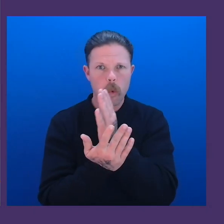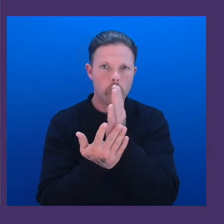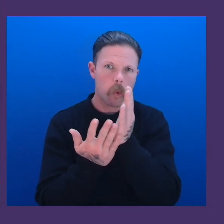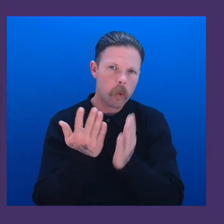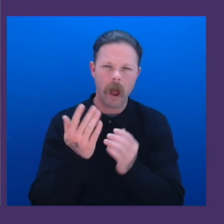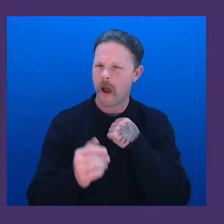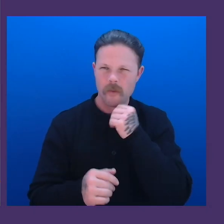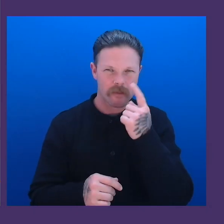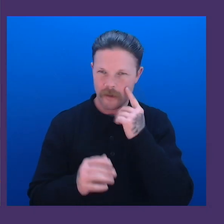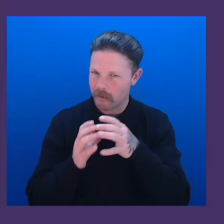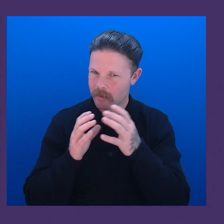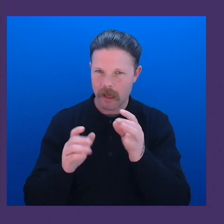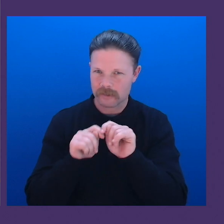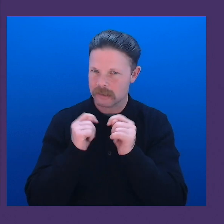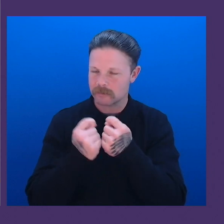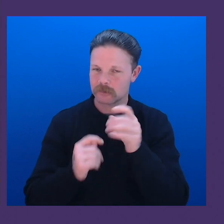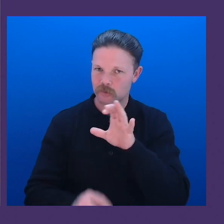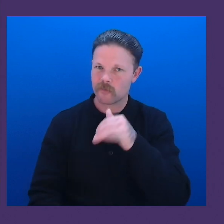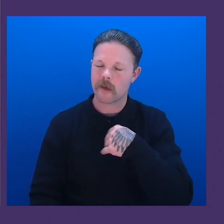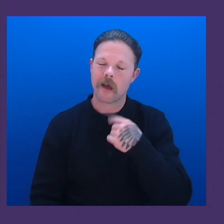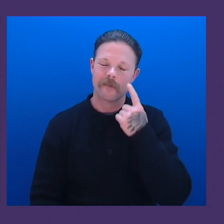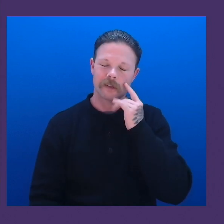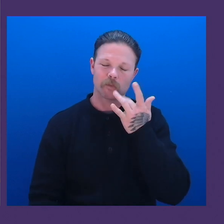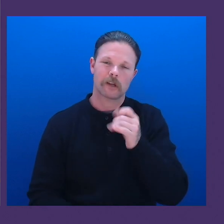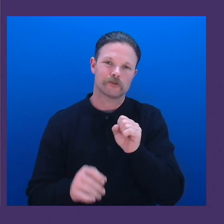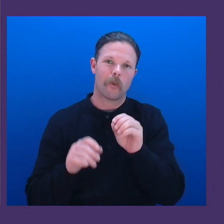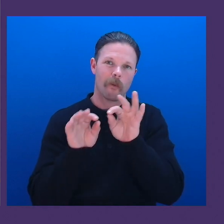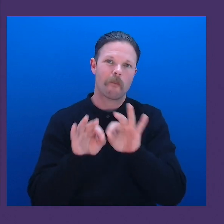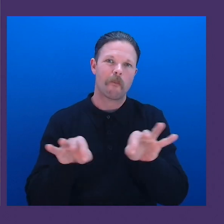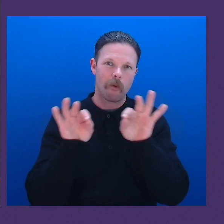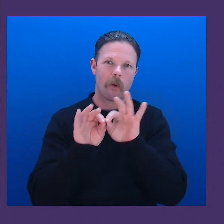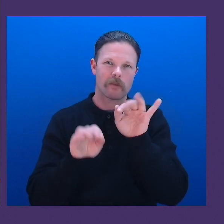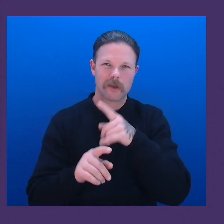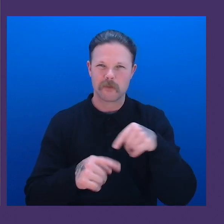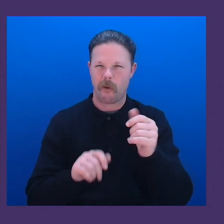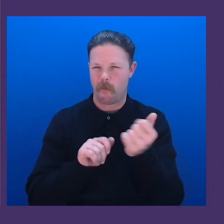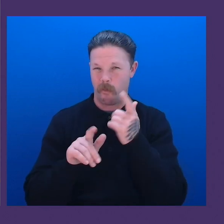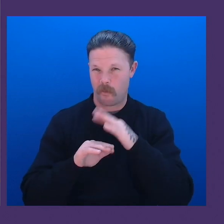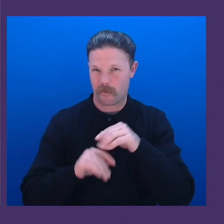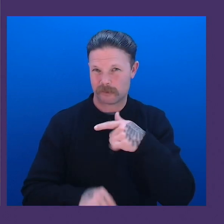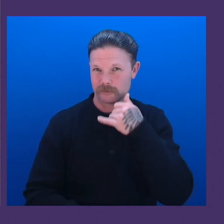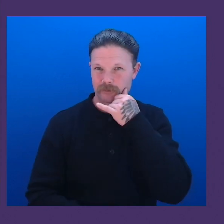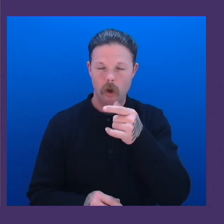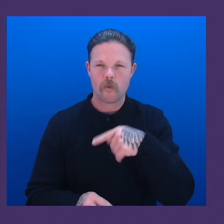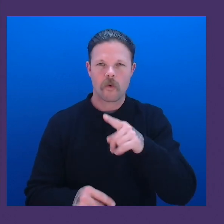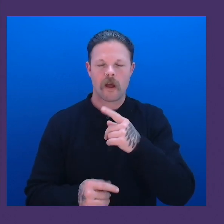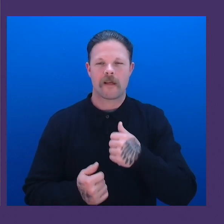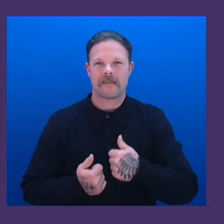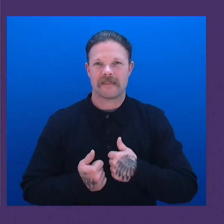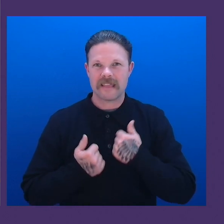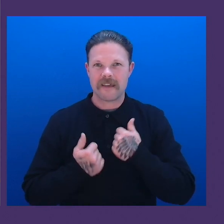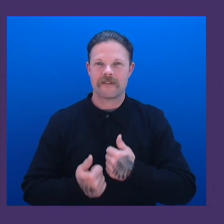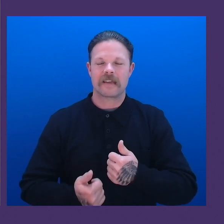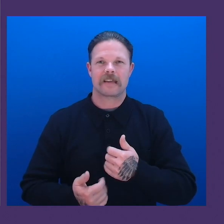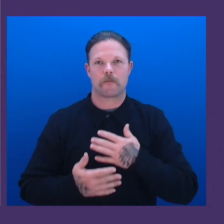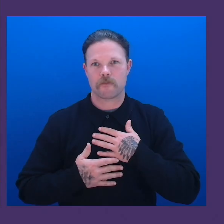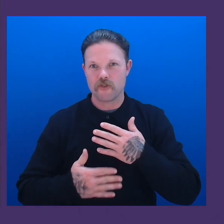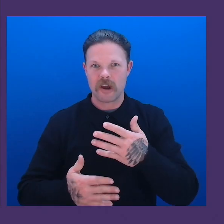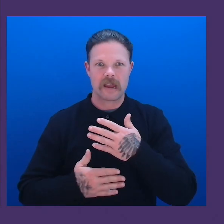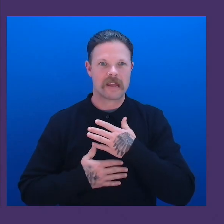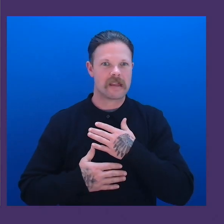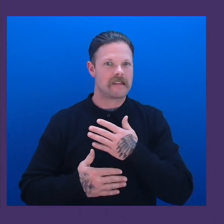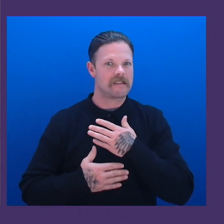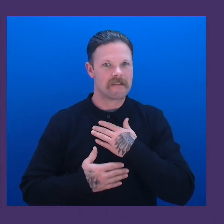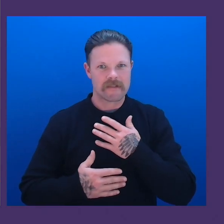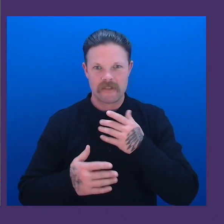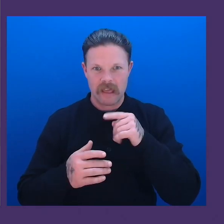why it was so important to have you all on the call today, because you are living and breathing accessibility at these big organizations or helping